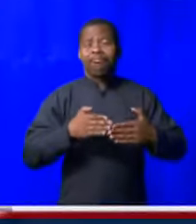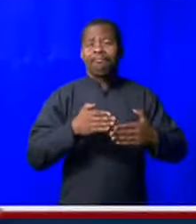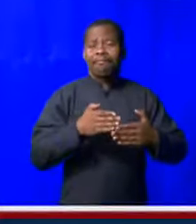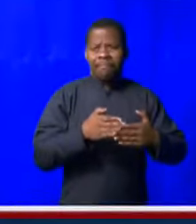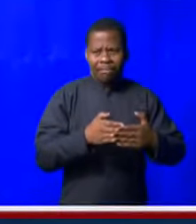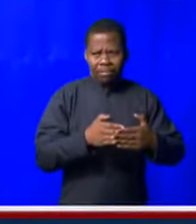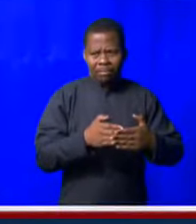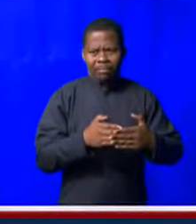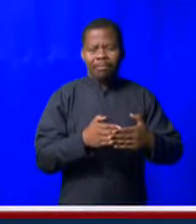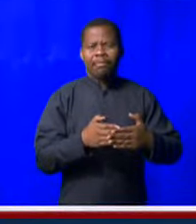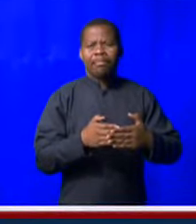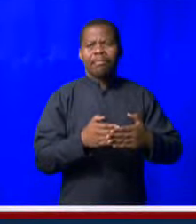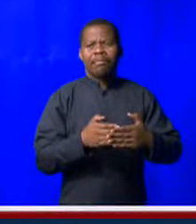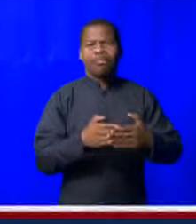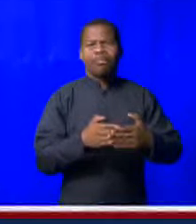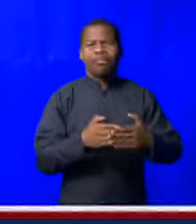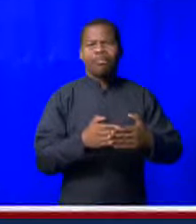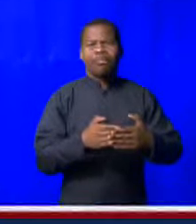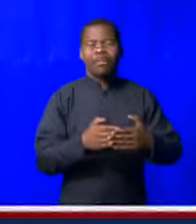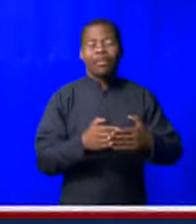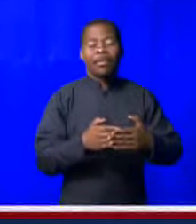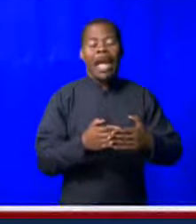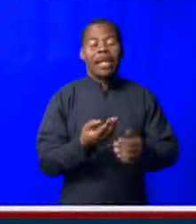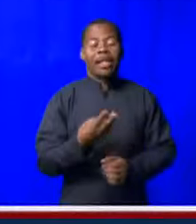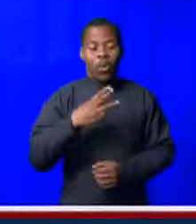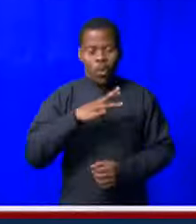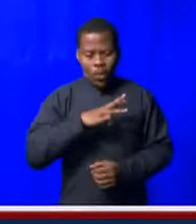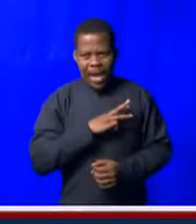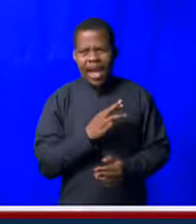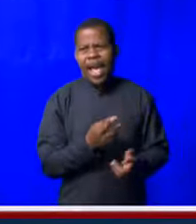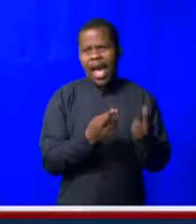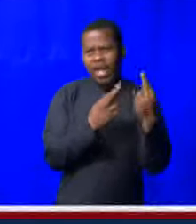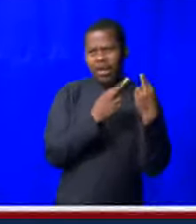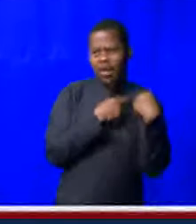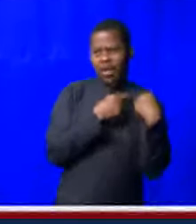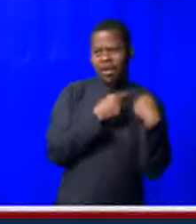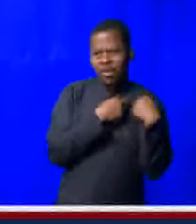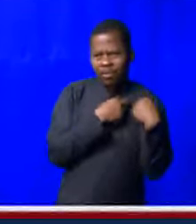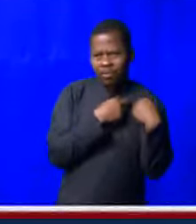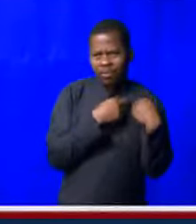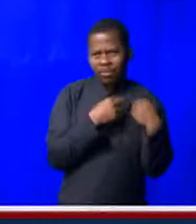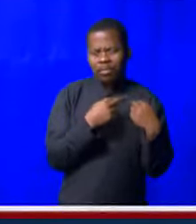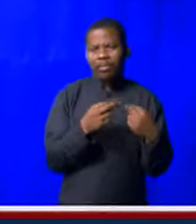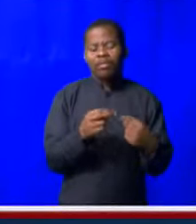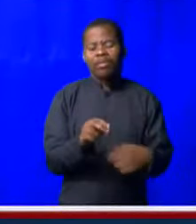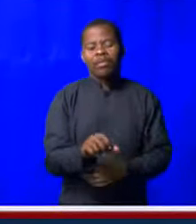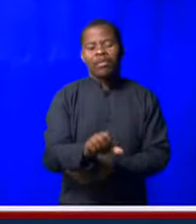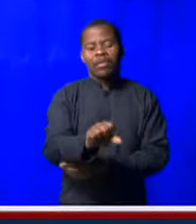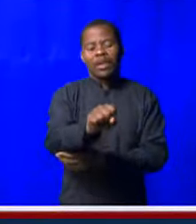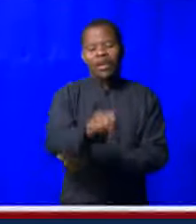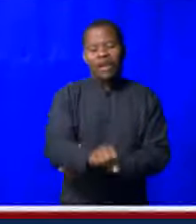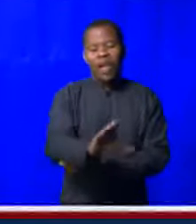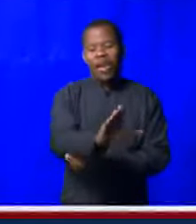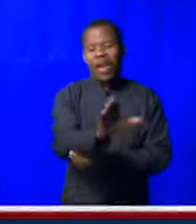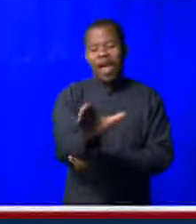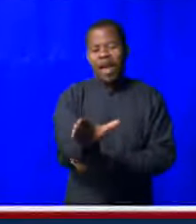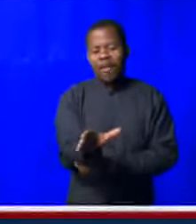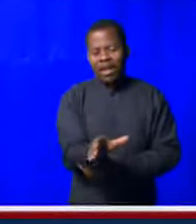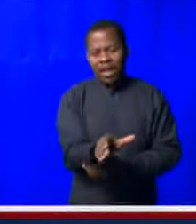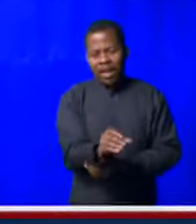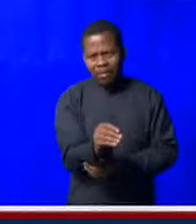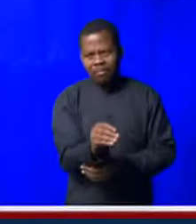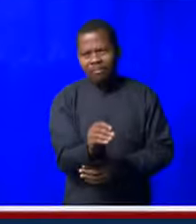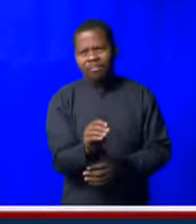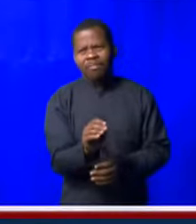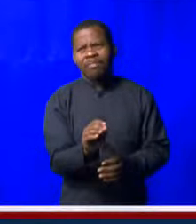the responsibility to transform our country into a non-racial and non-sexist